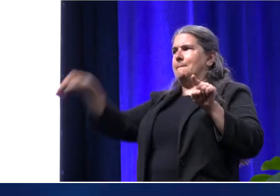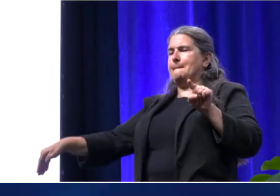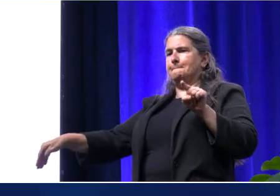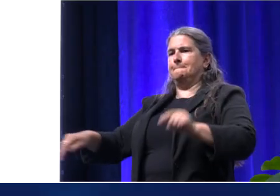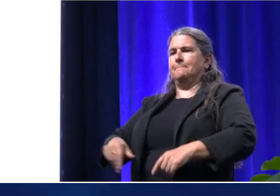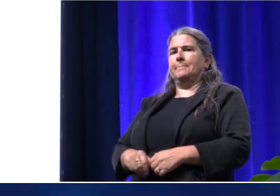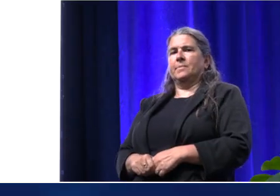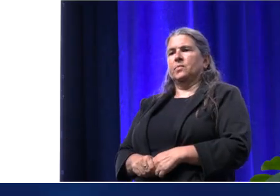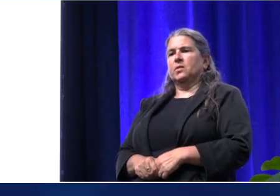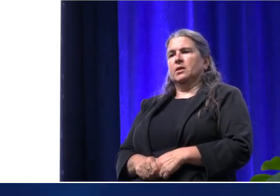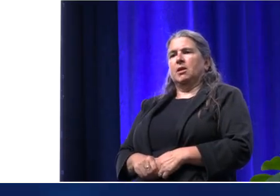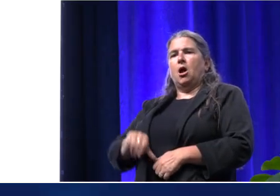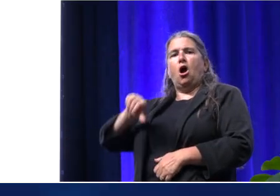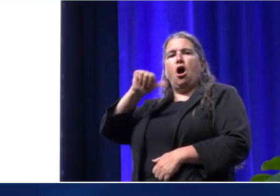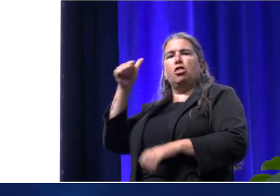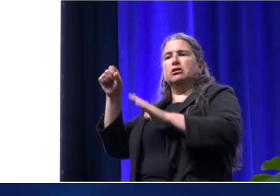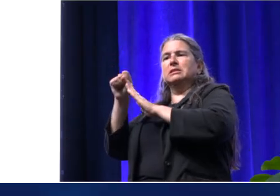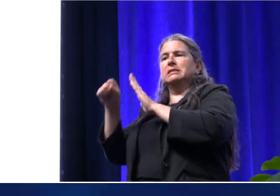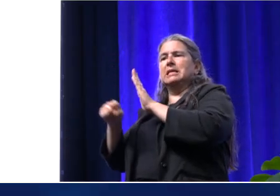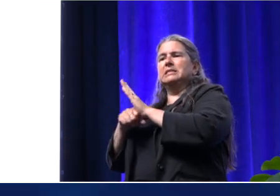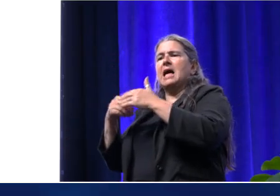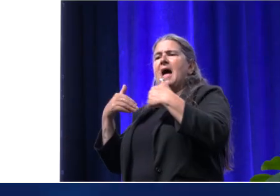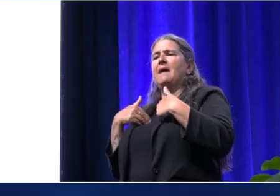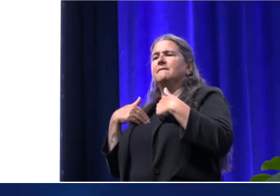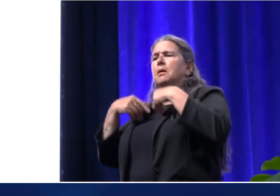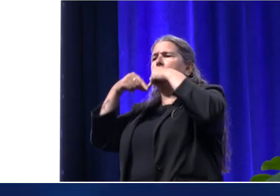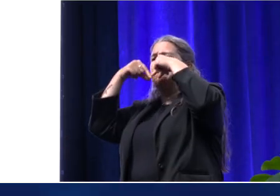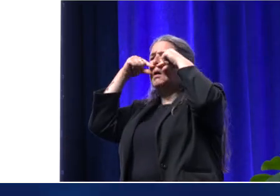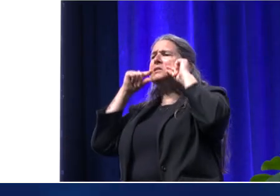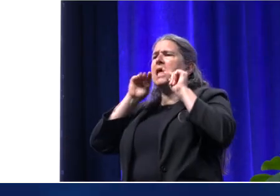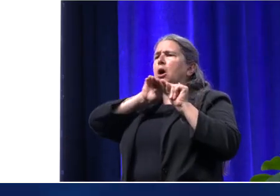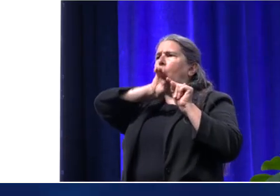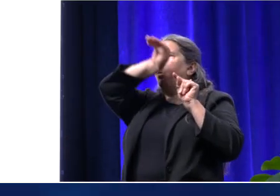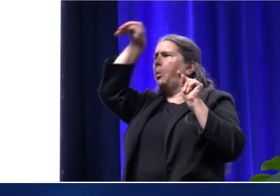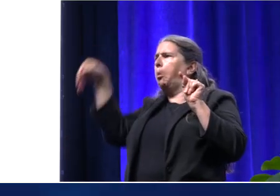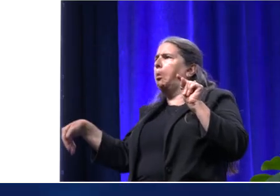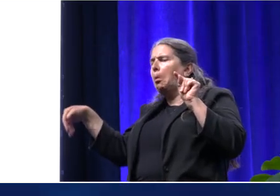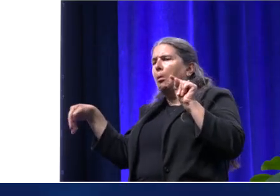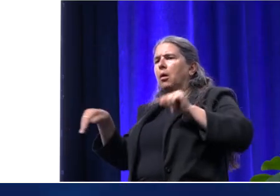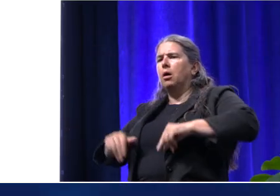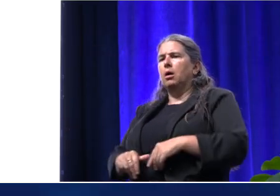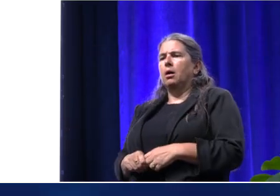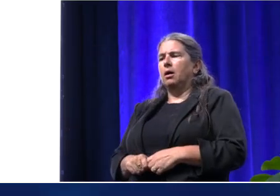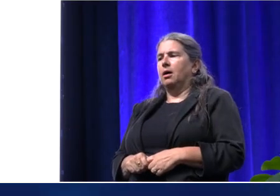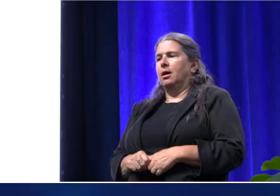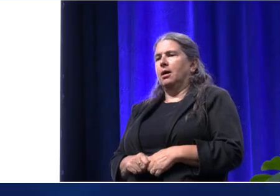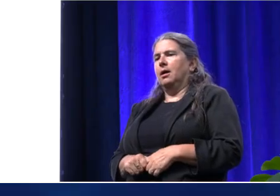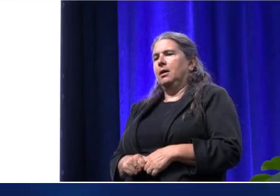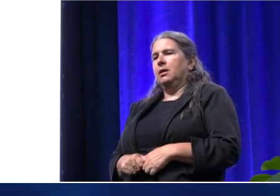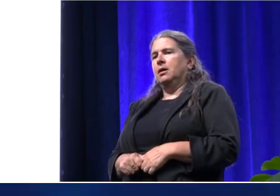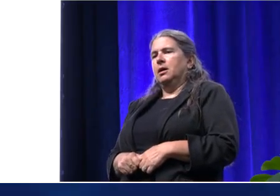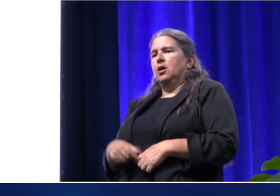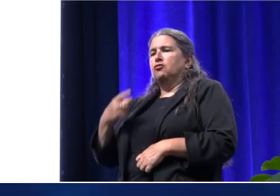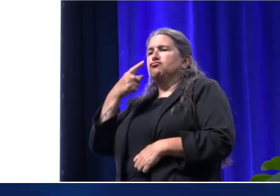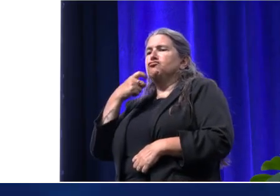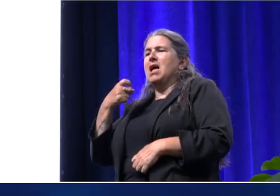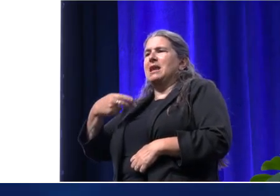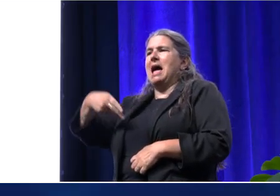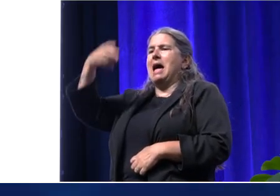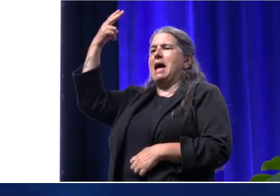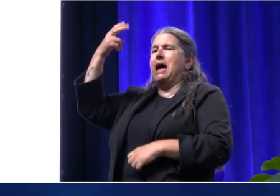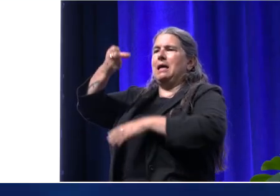other states that have these droopy mustache-looking A-shaped recoveries. So red is higher than average, blue lower than average,